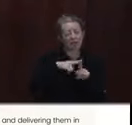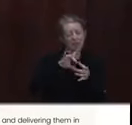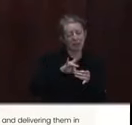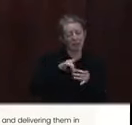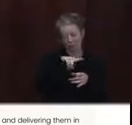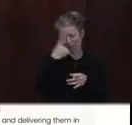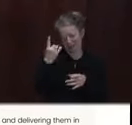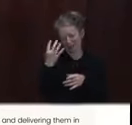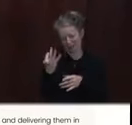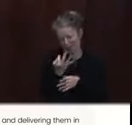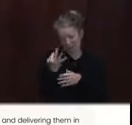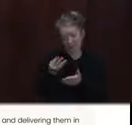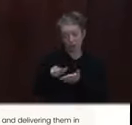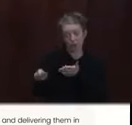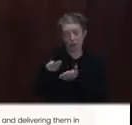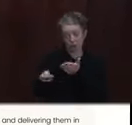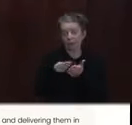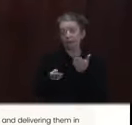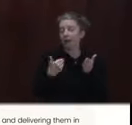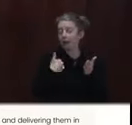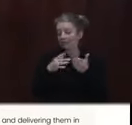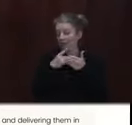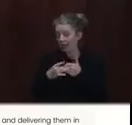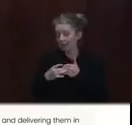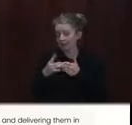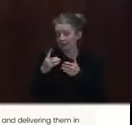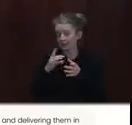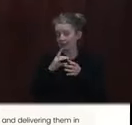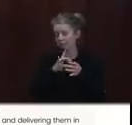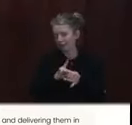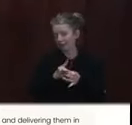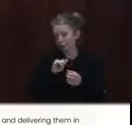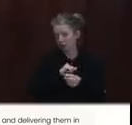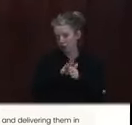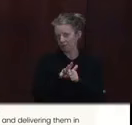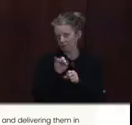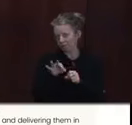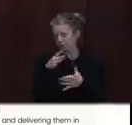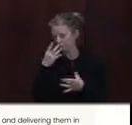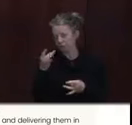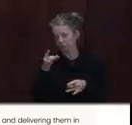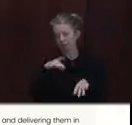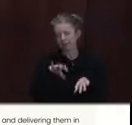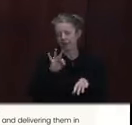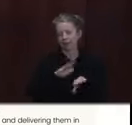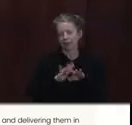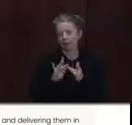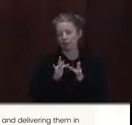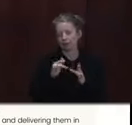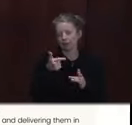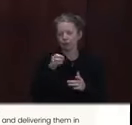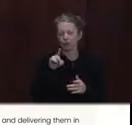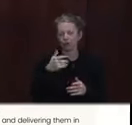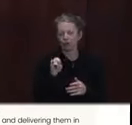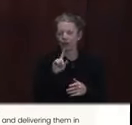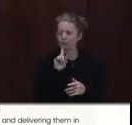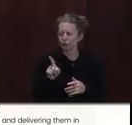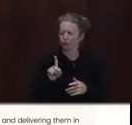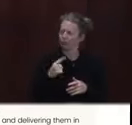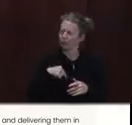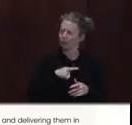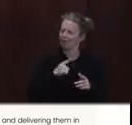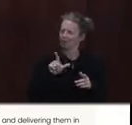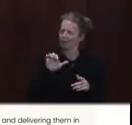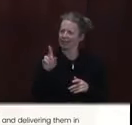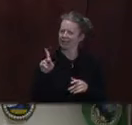shopping as well, if folks are interested, and you can Google that. And I'm sure we have a link to that at some point too. All